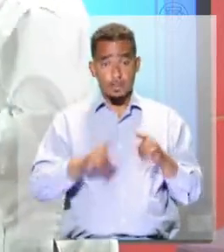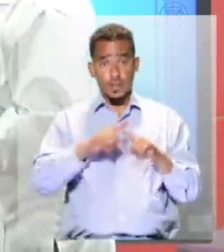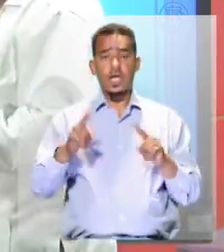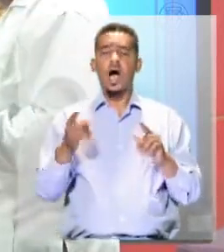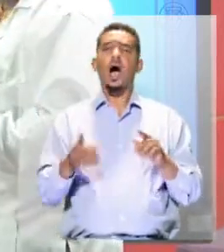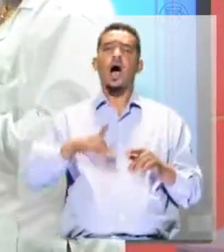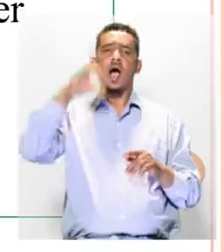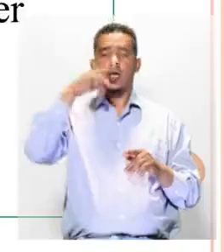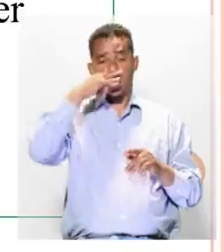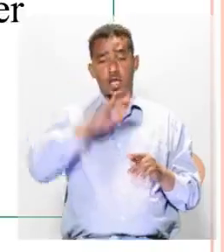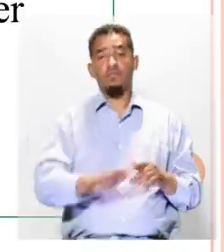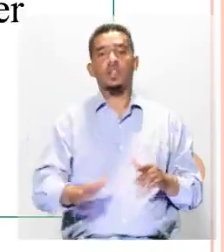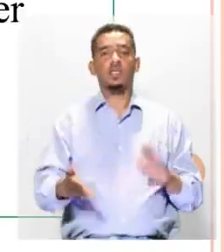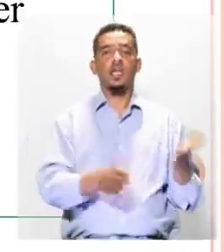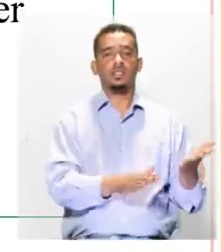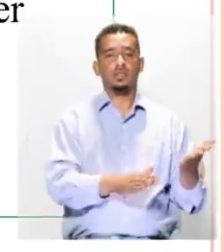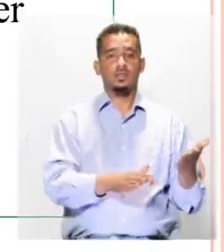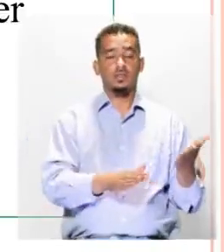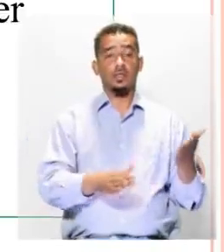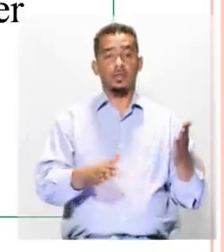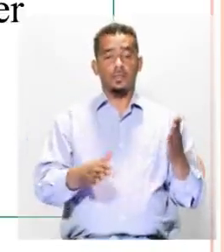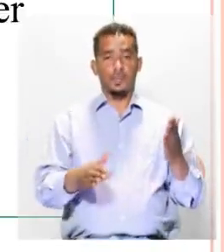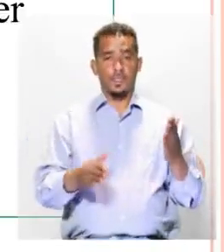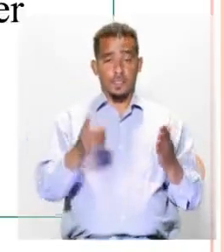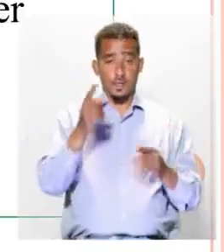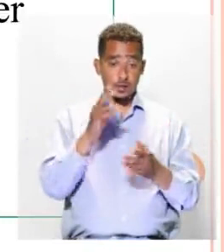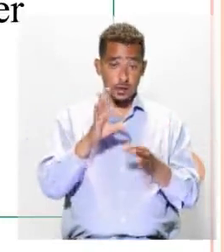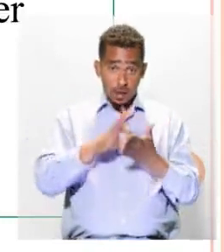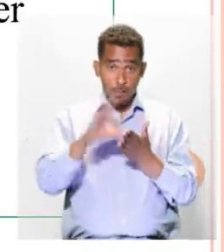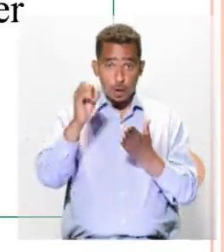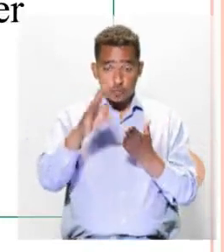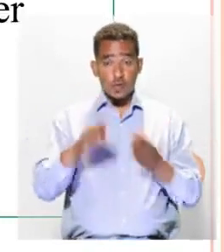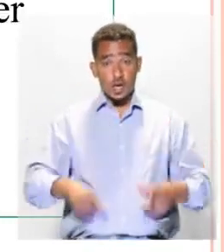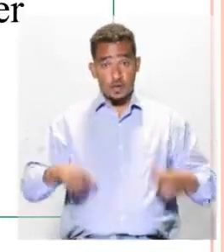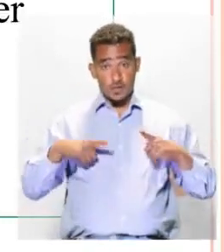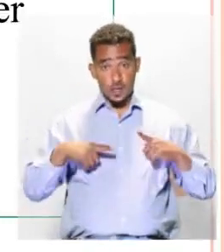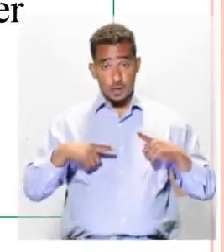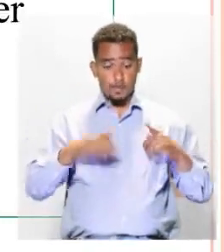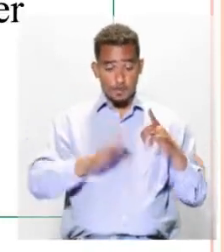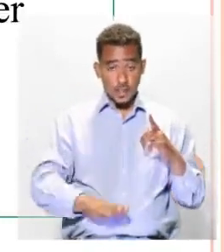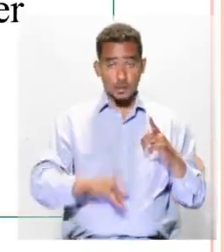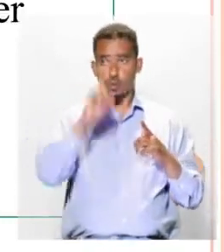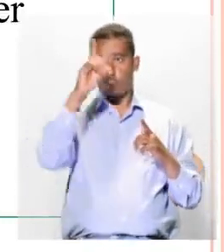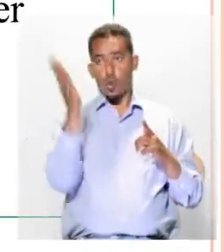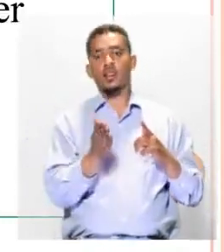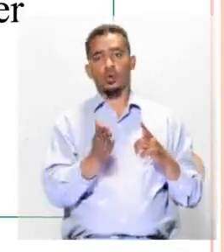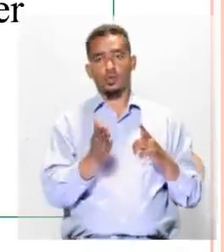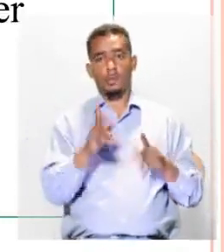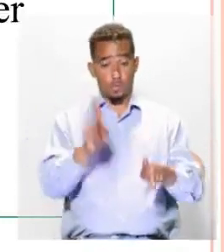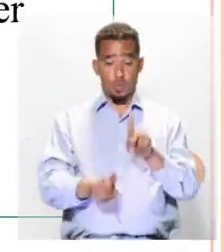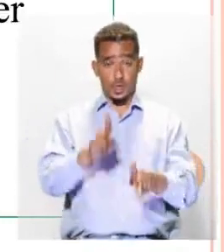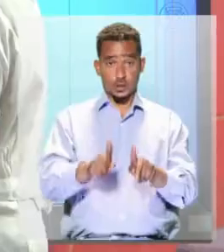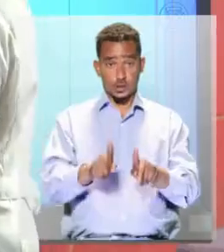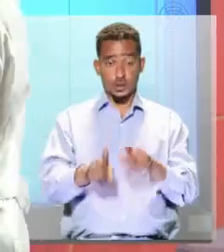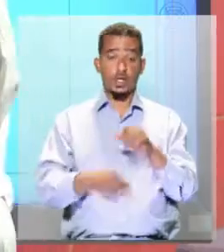high infant days. Birth rate is defined as the number of living births per 1,000 population